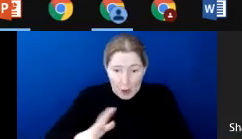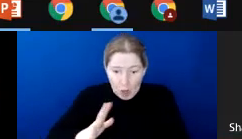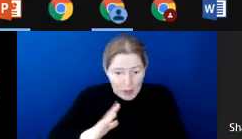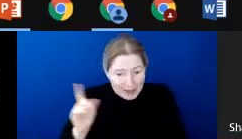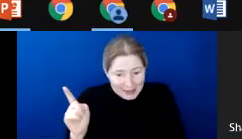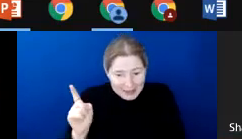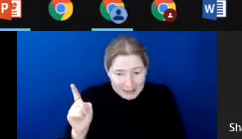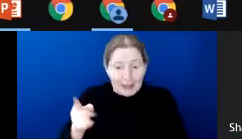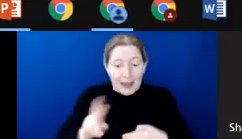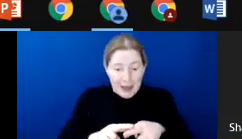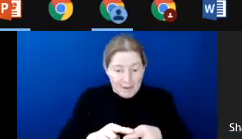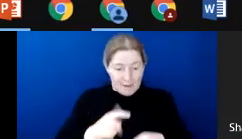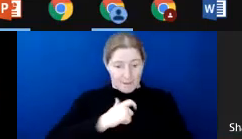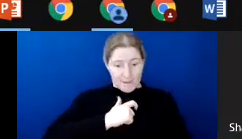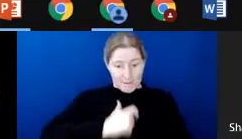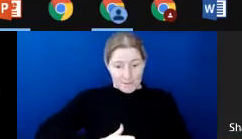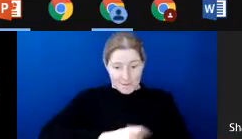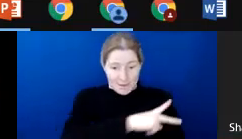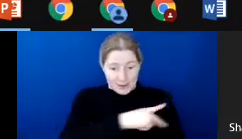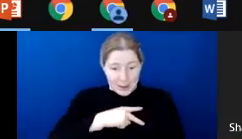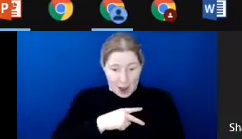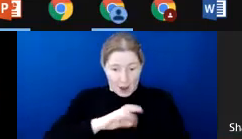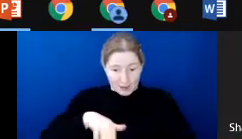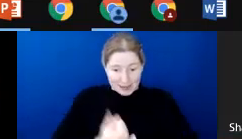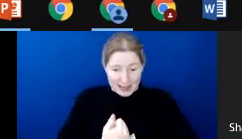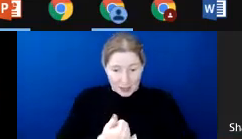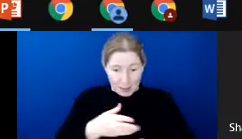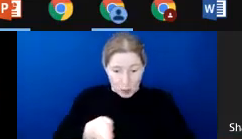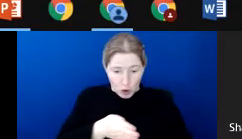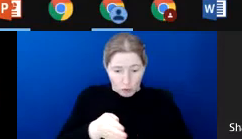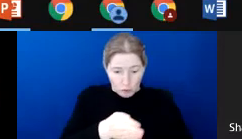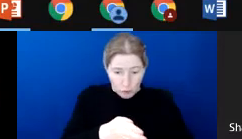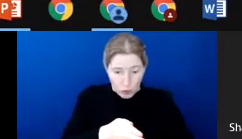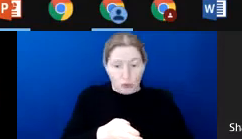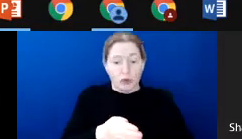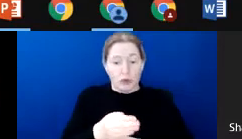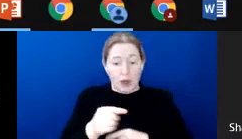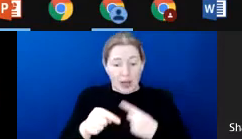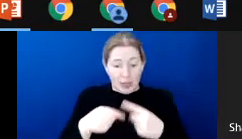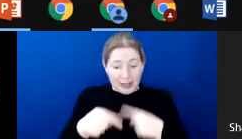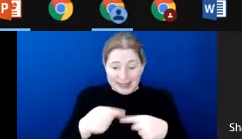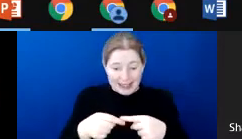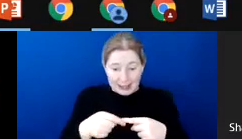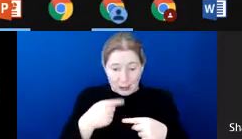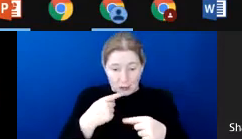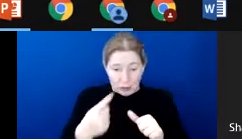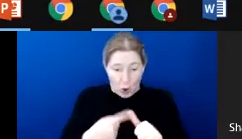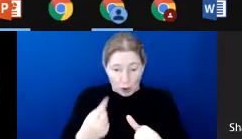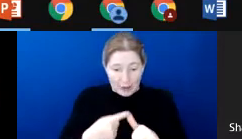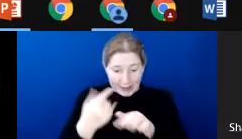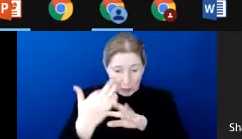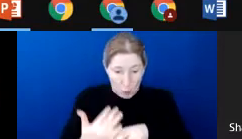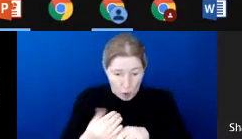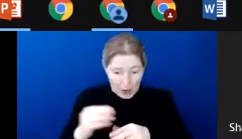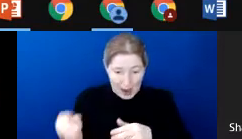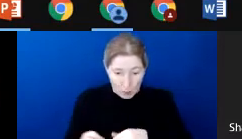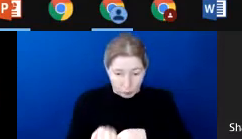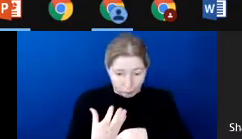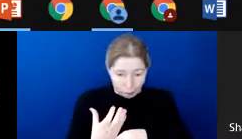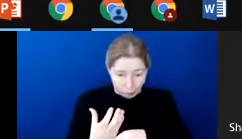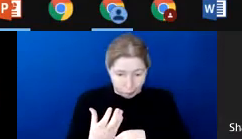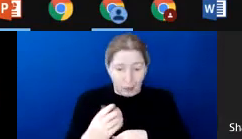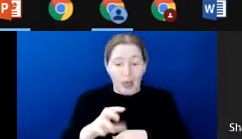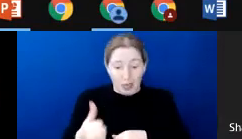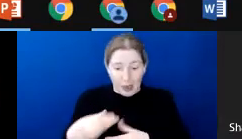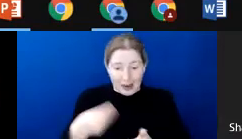route, the distance down here will then automatically be calculated to the